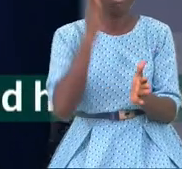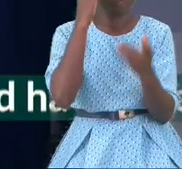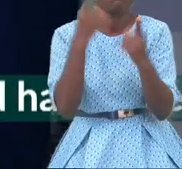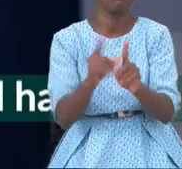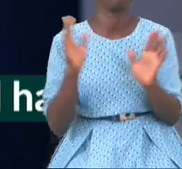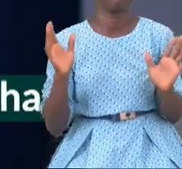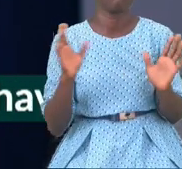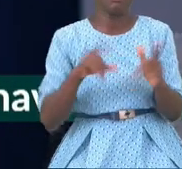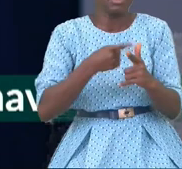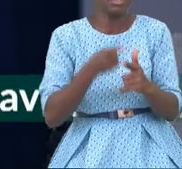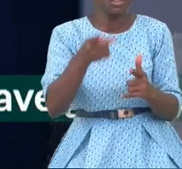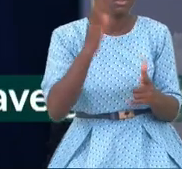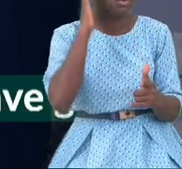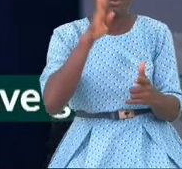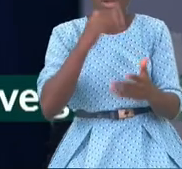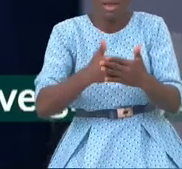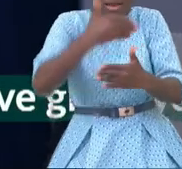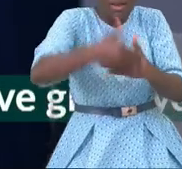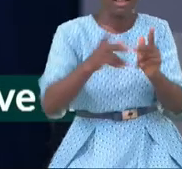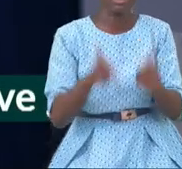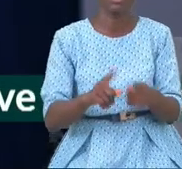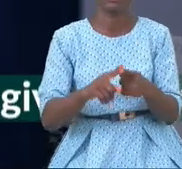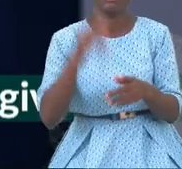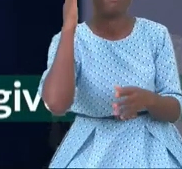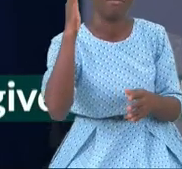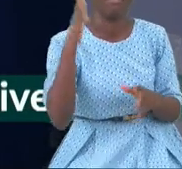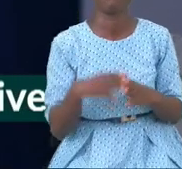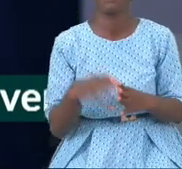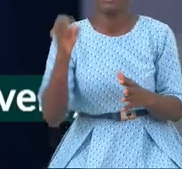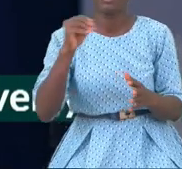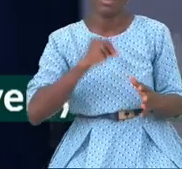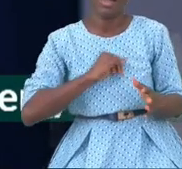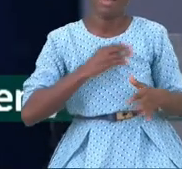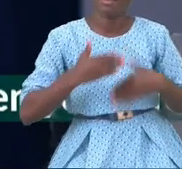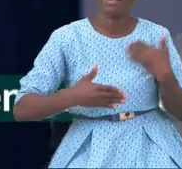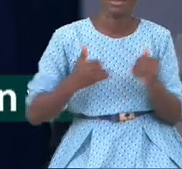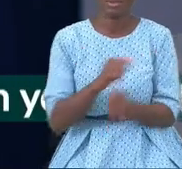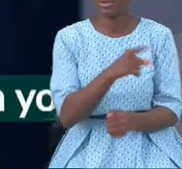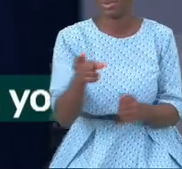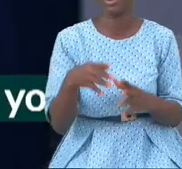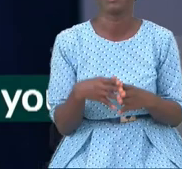Counselors, are you ready? We are eager for miracles tonight.